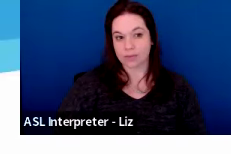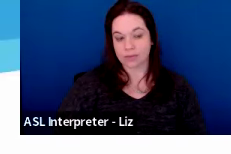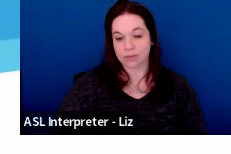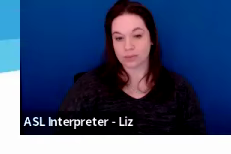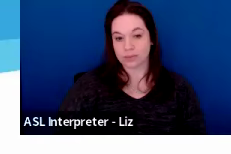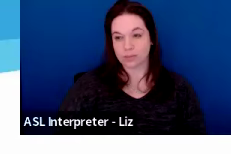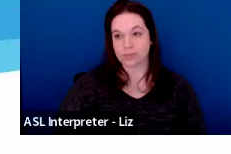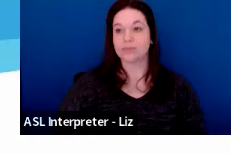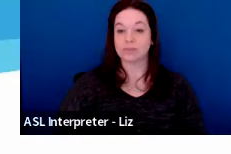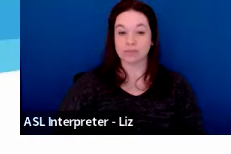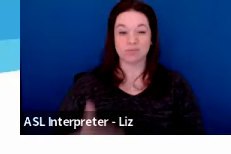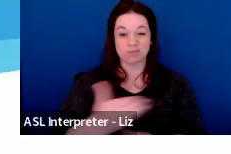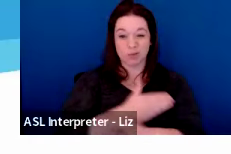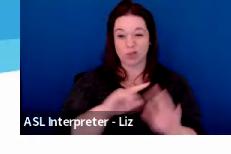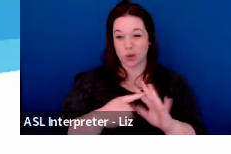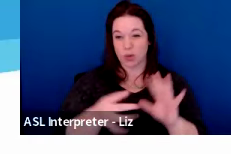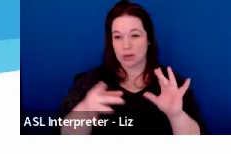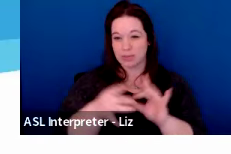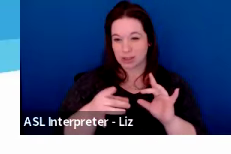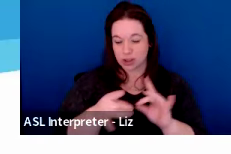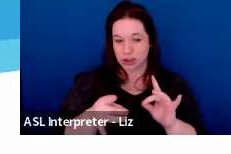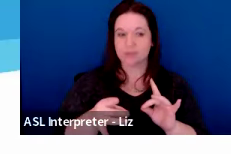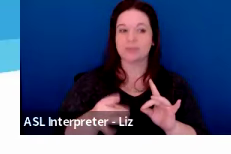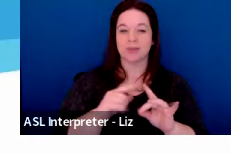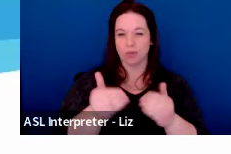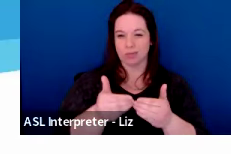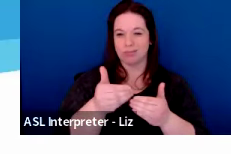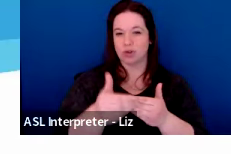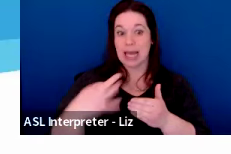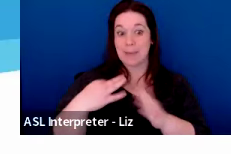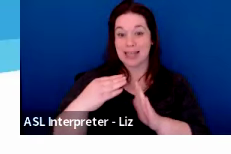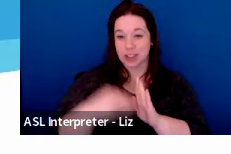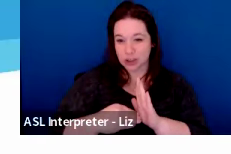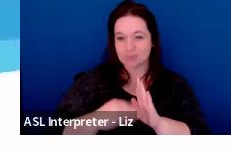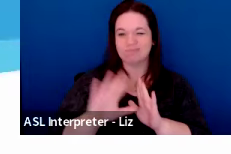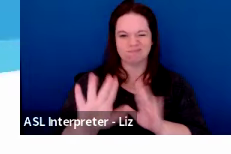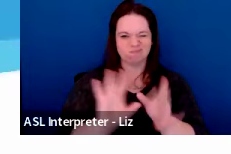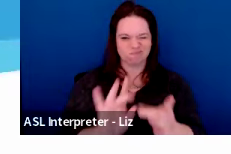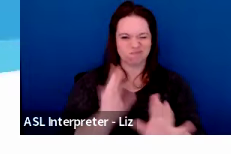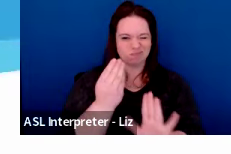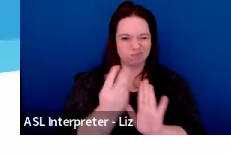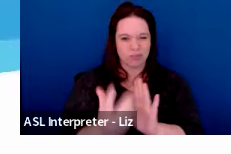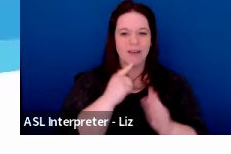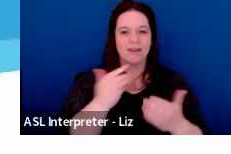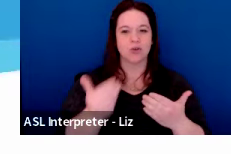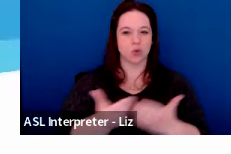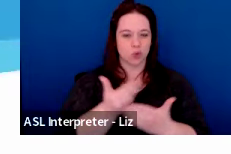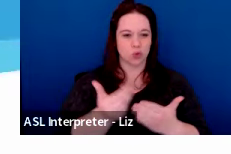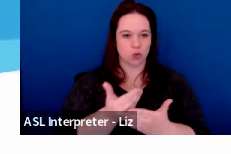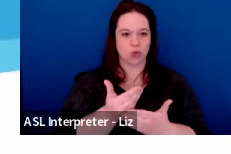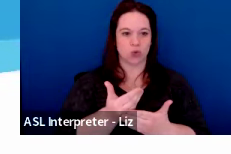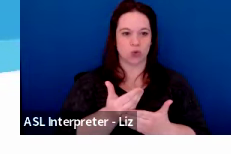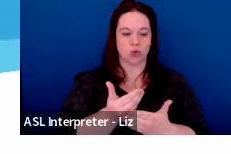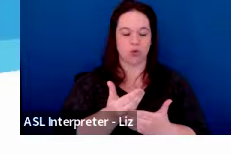Before we start, I want to mention, before we move on to the application, that there had been an